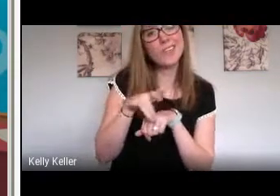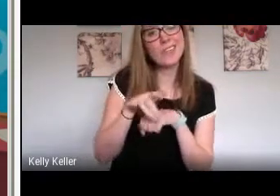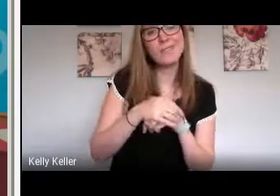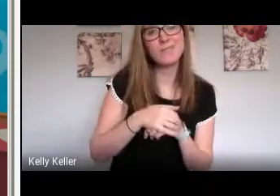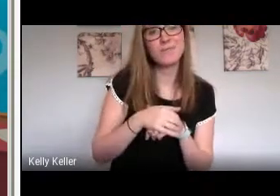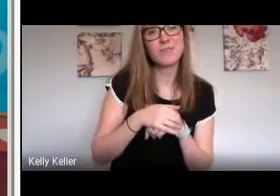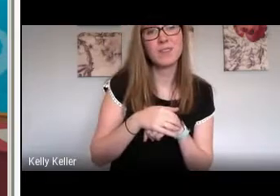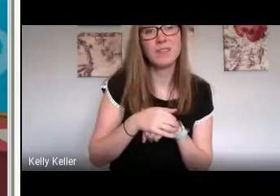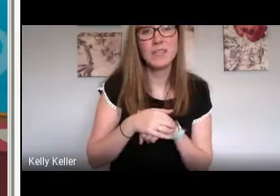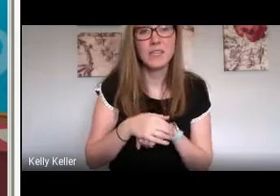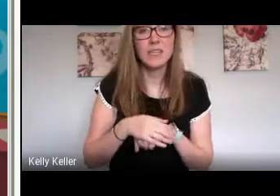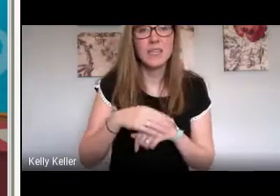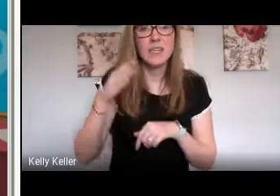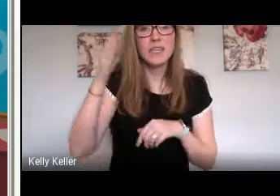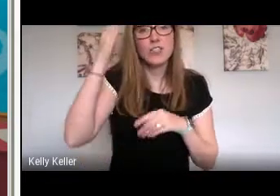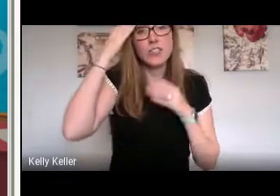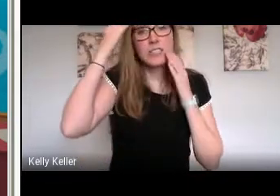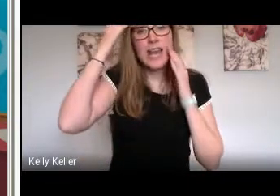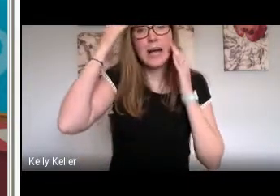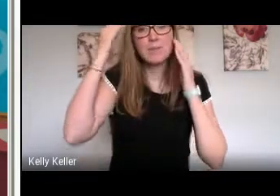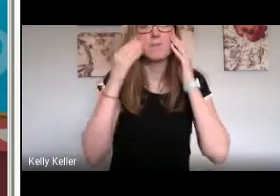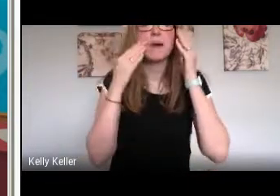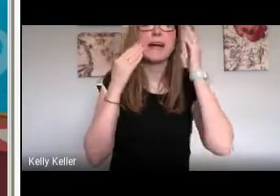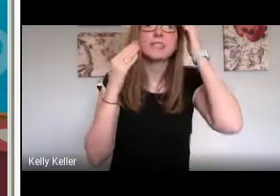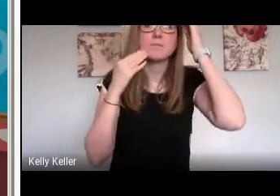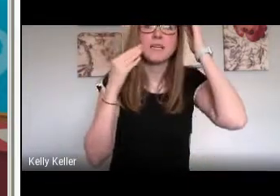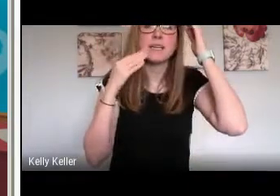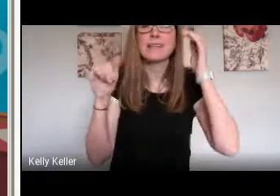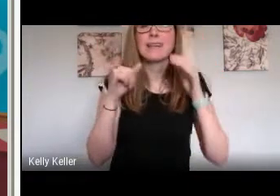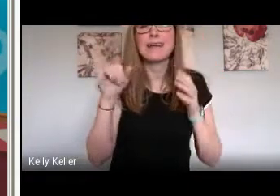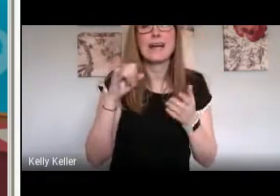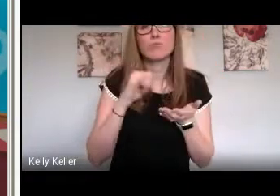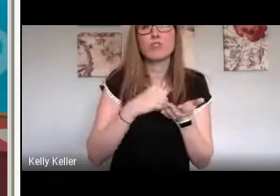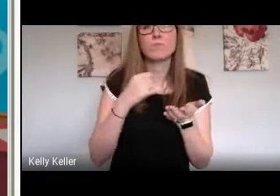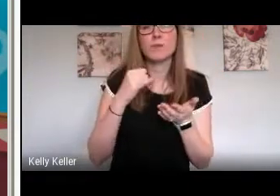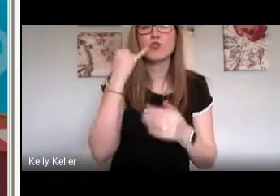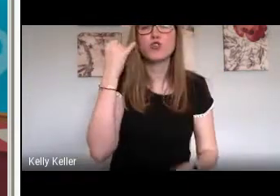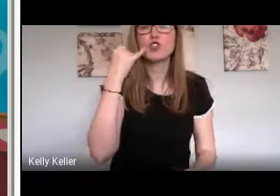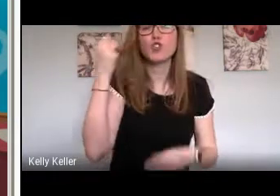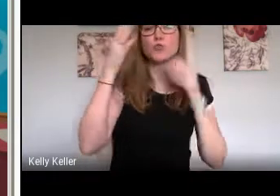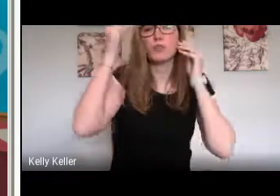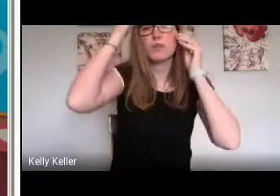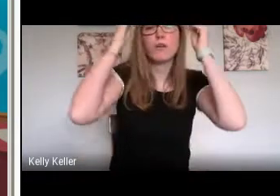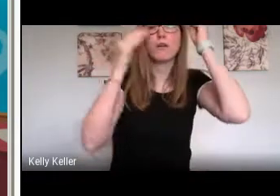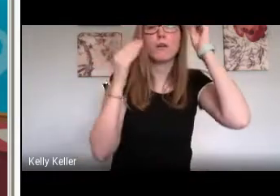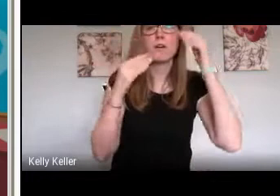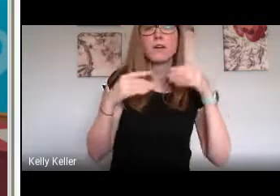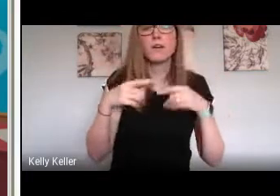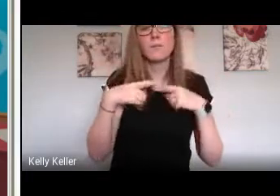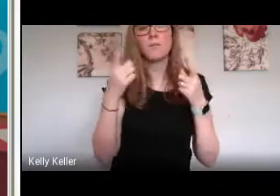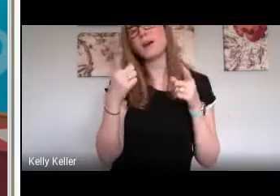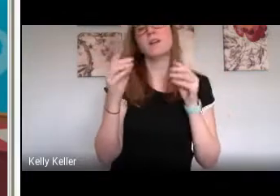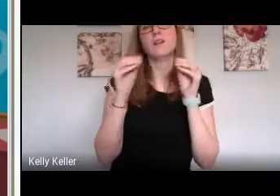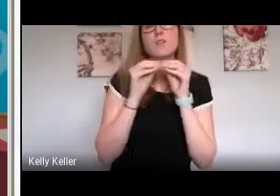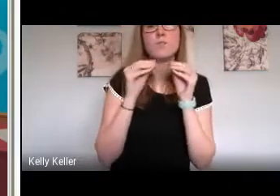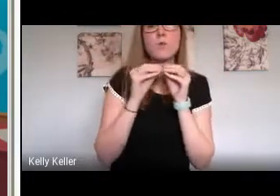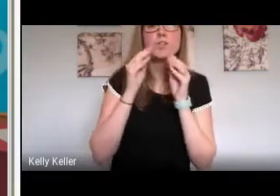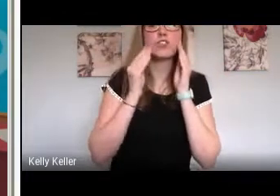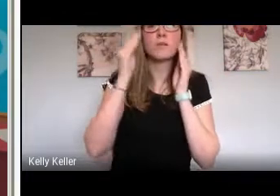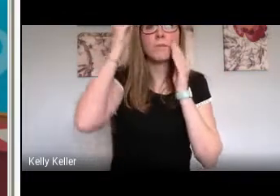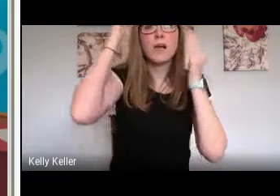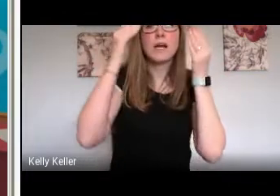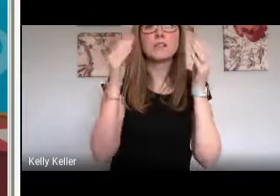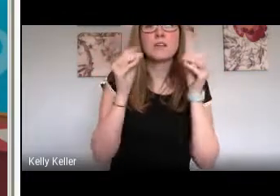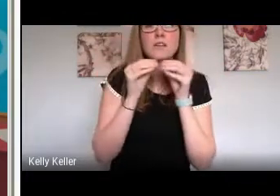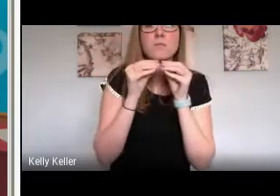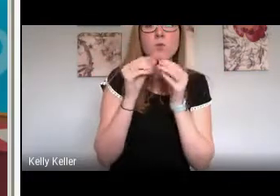early she dabs and pats me like I'm spilled juice but the more